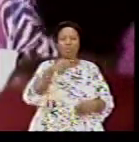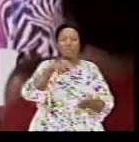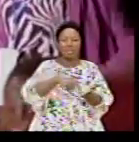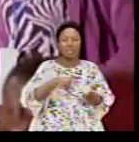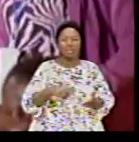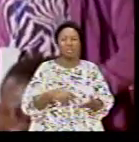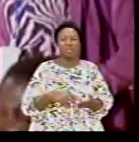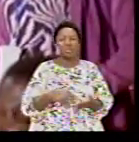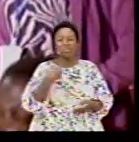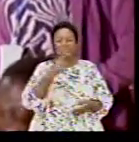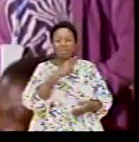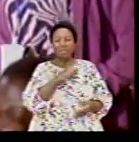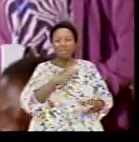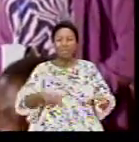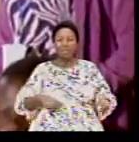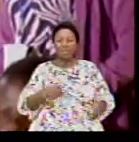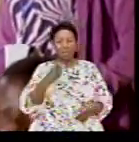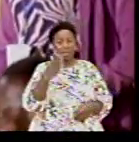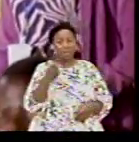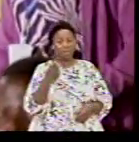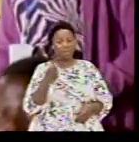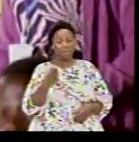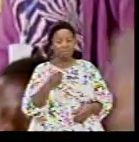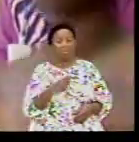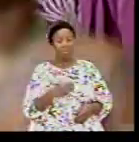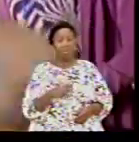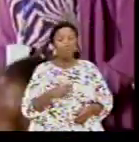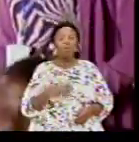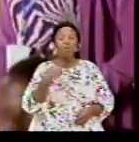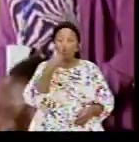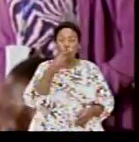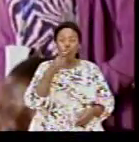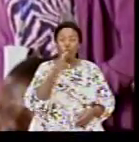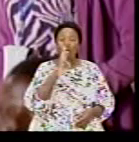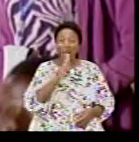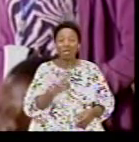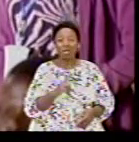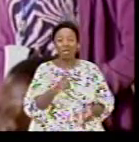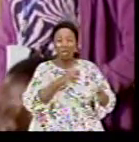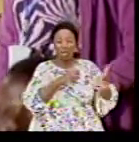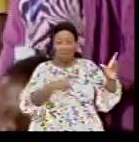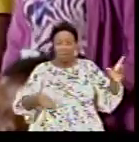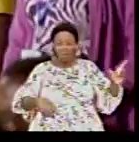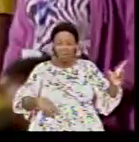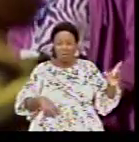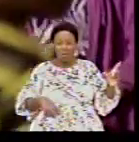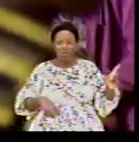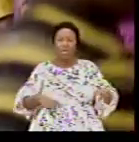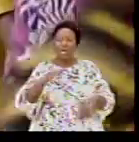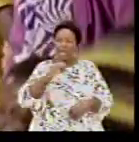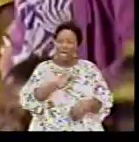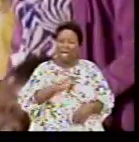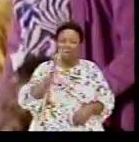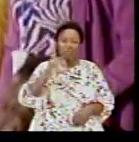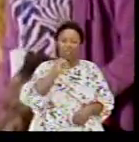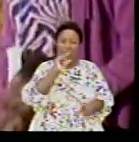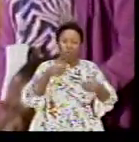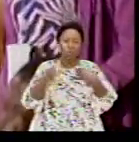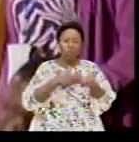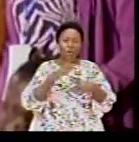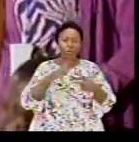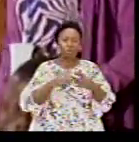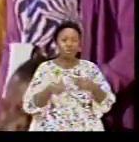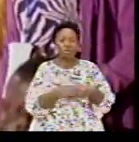the Lord over there where you are, Lord, I will not go back to those